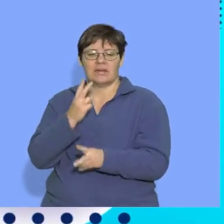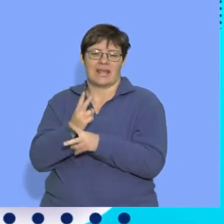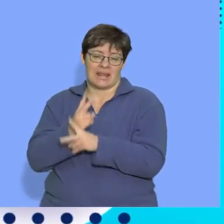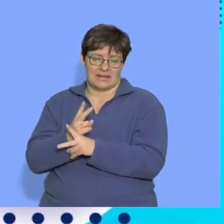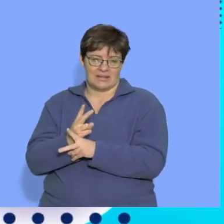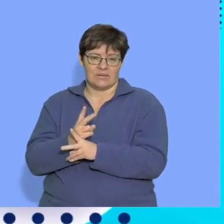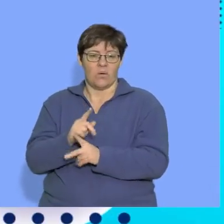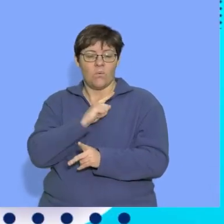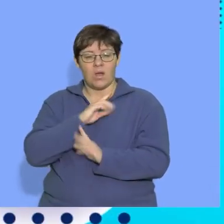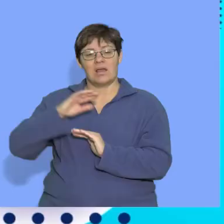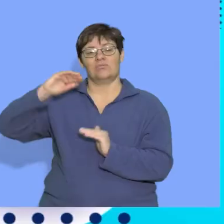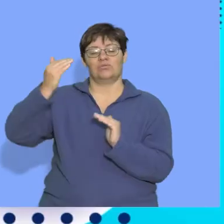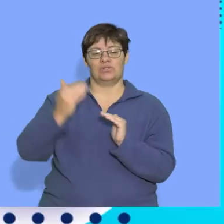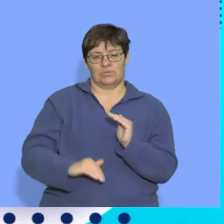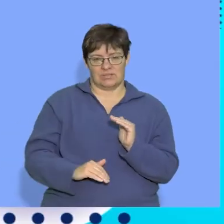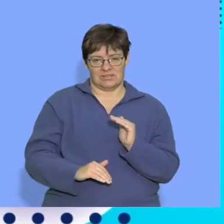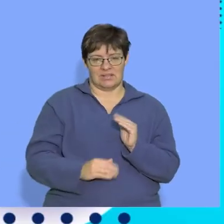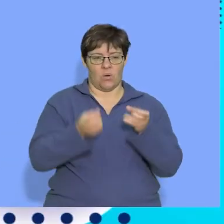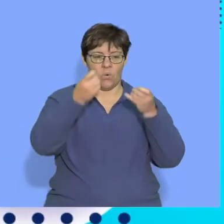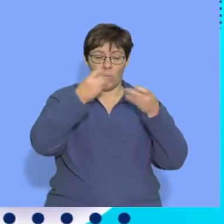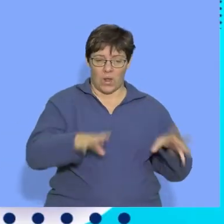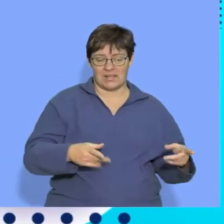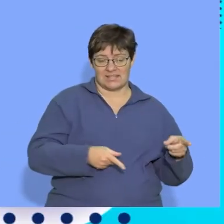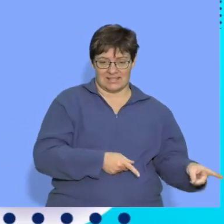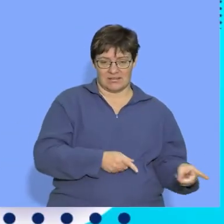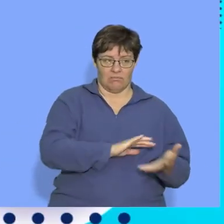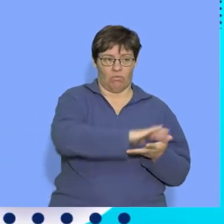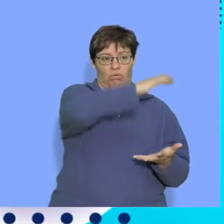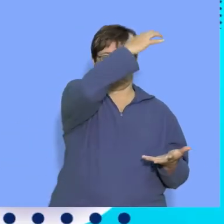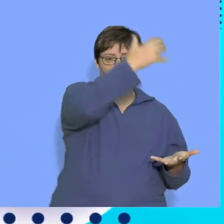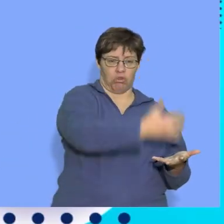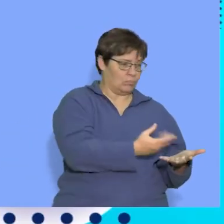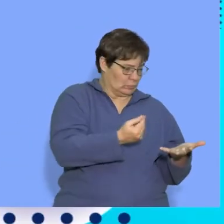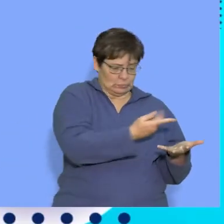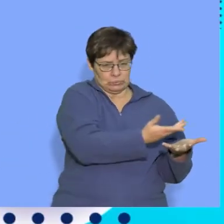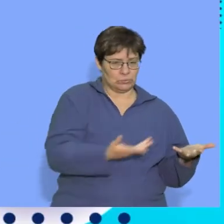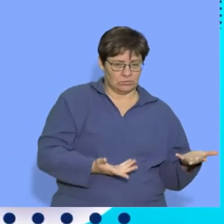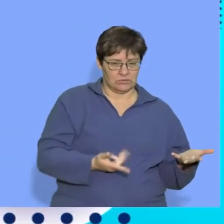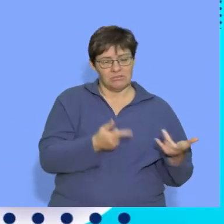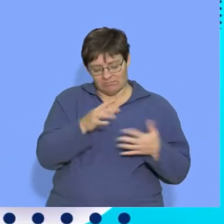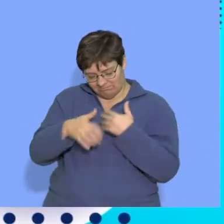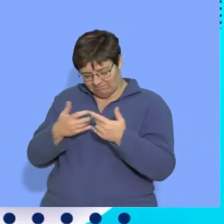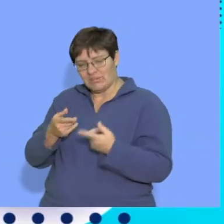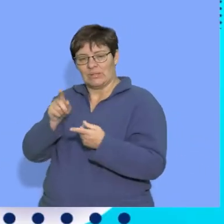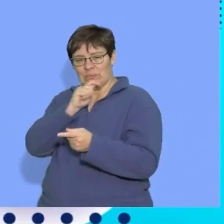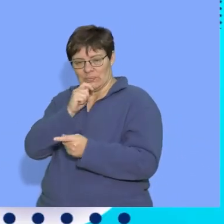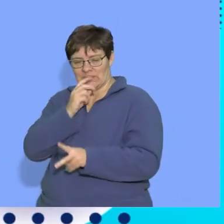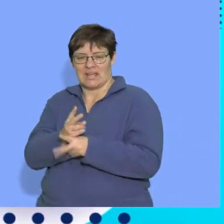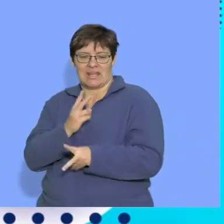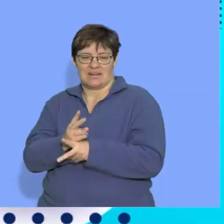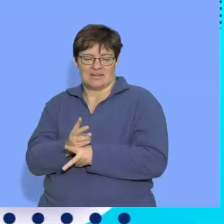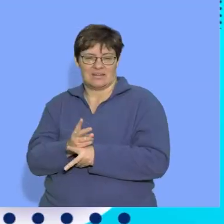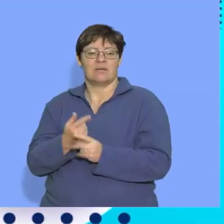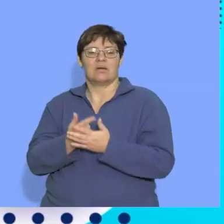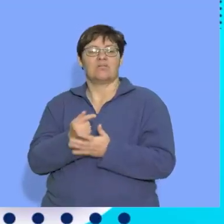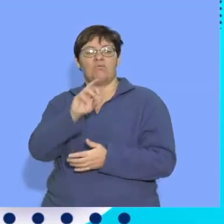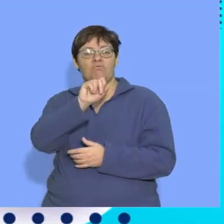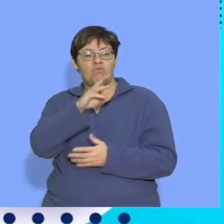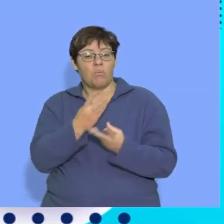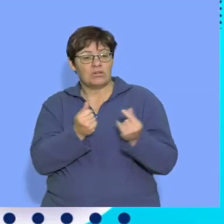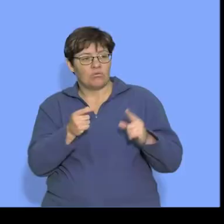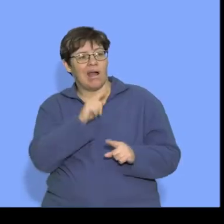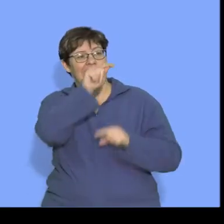reduce, one, the waste disposable stuff, as well as to increase the use of raw materials by repurposing